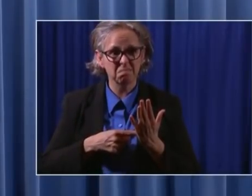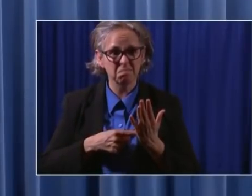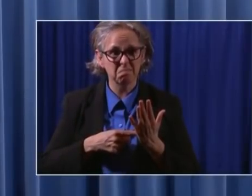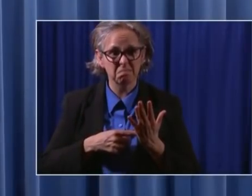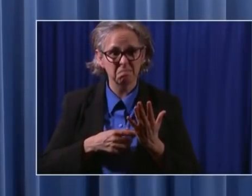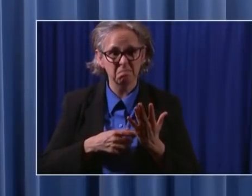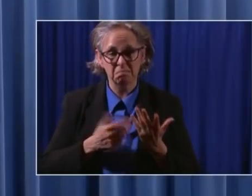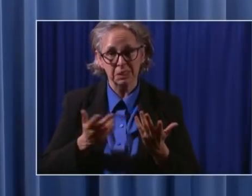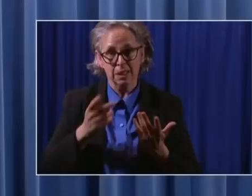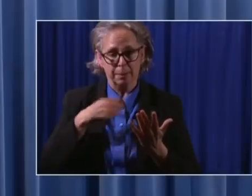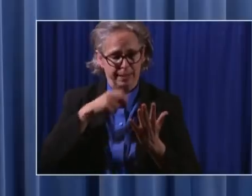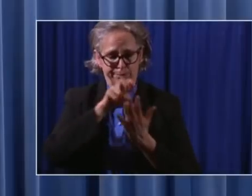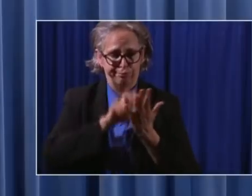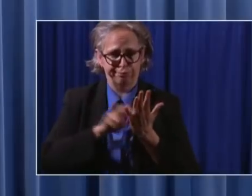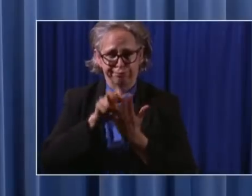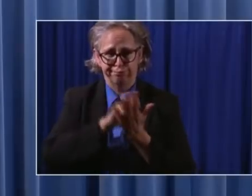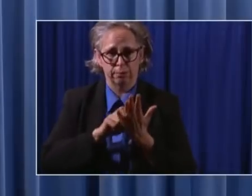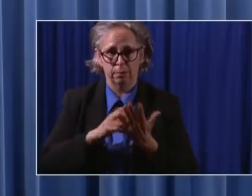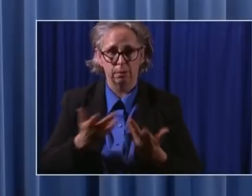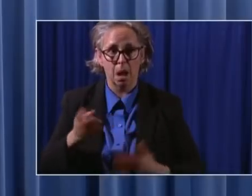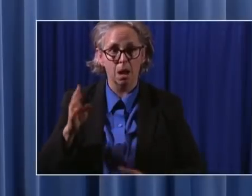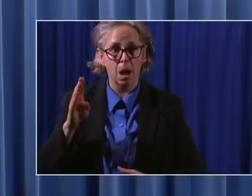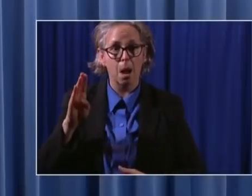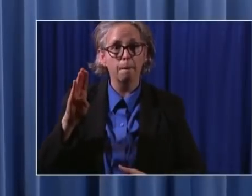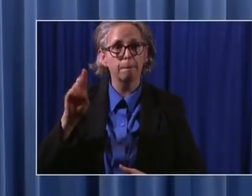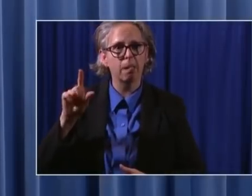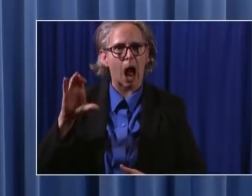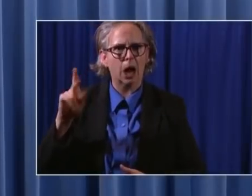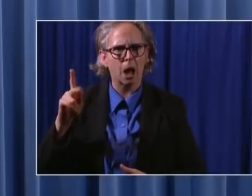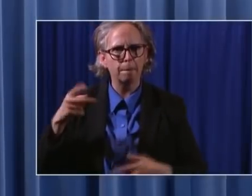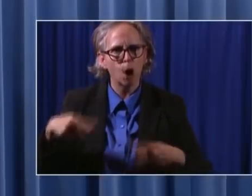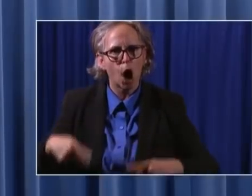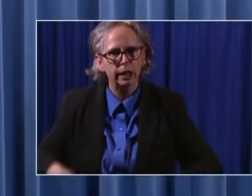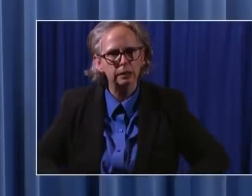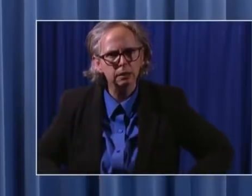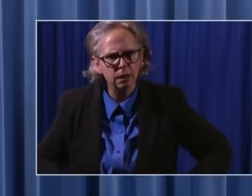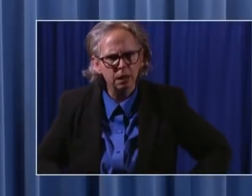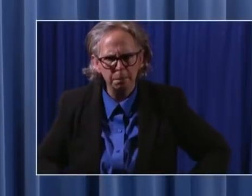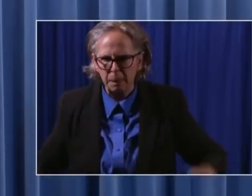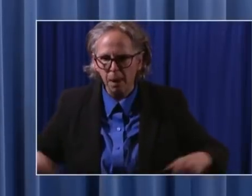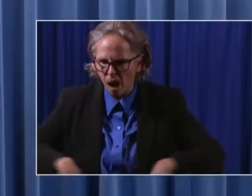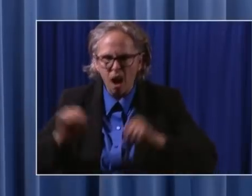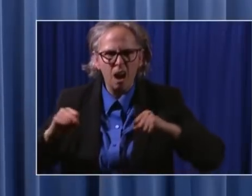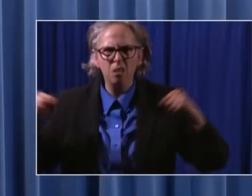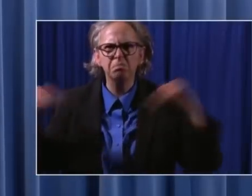up. Block parties, literally people getting together in block parties,